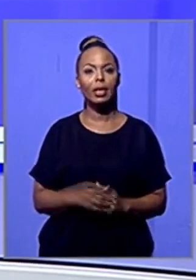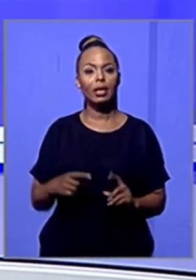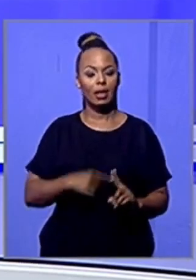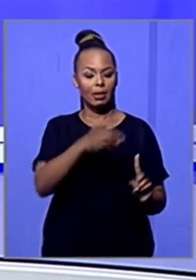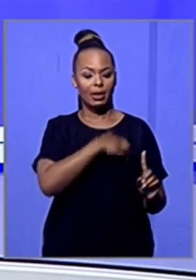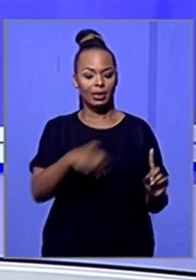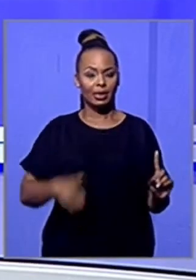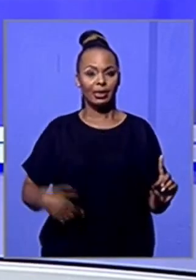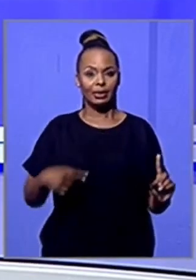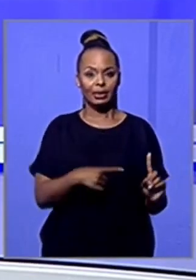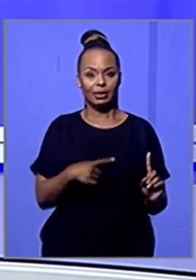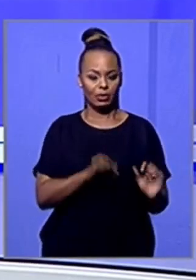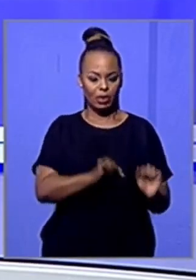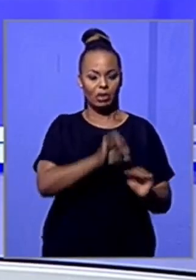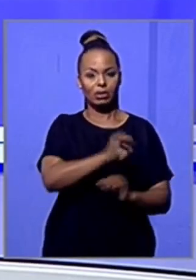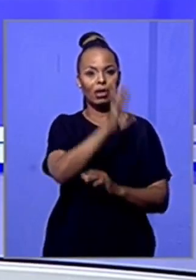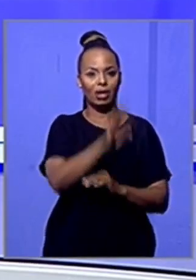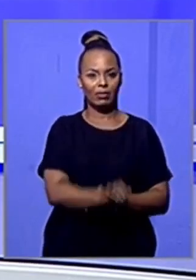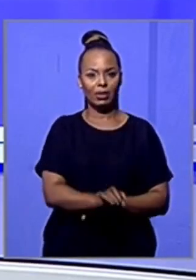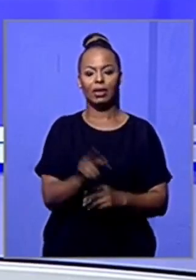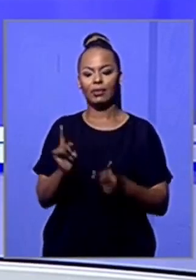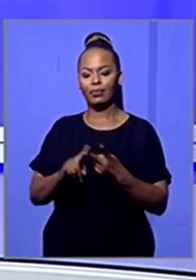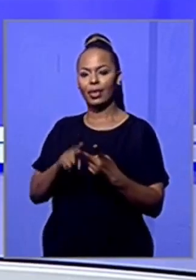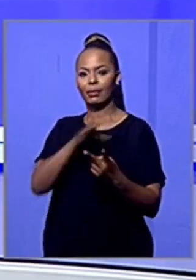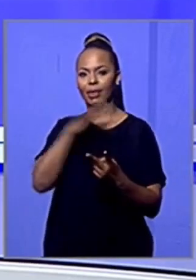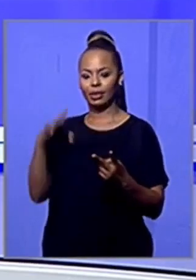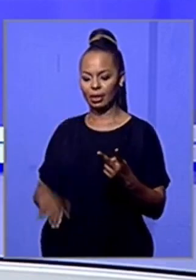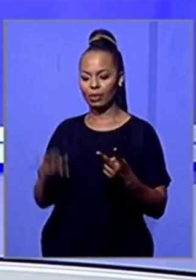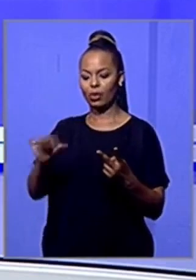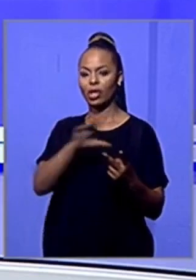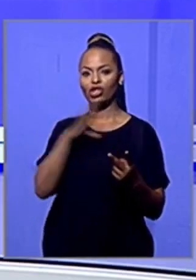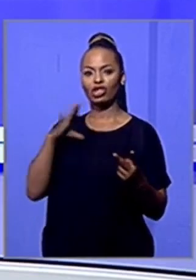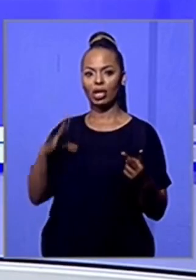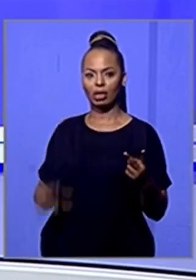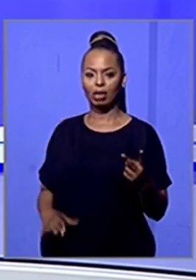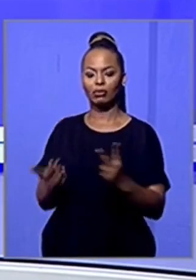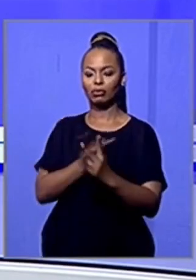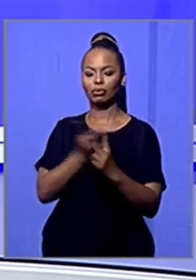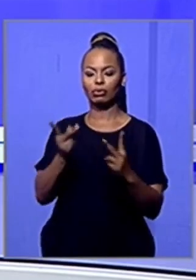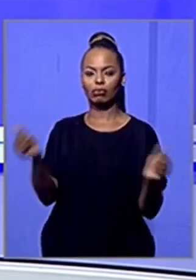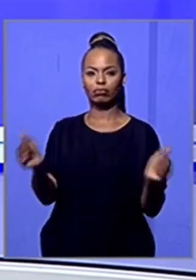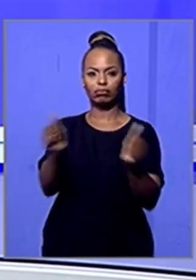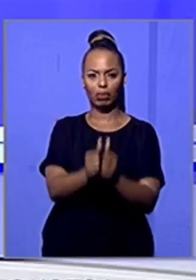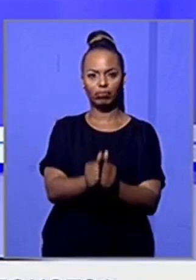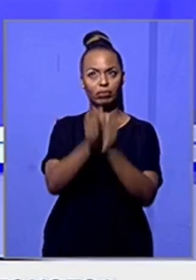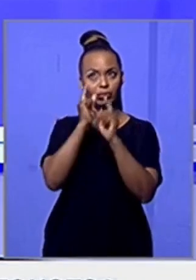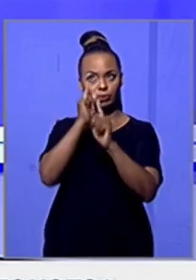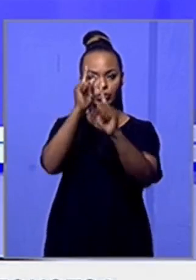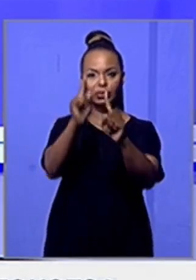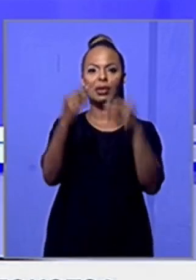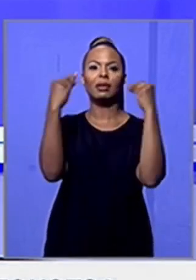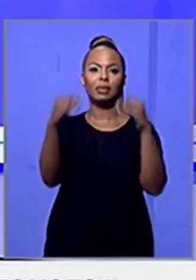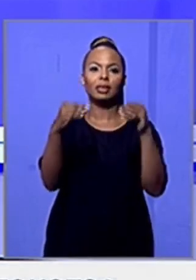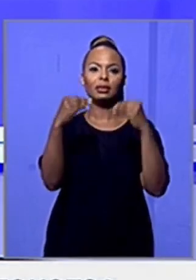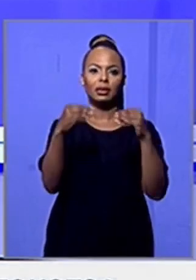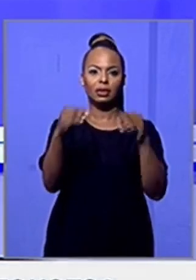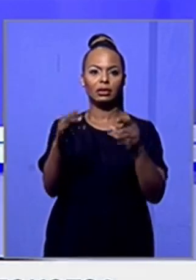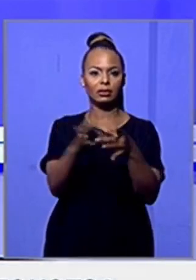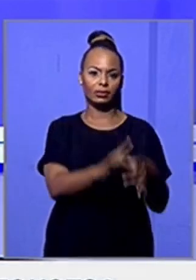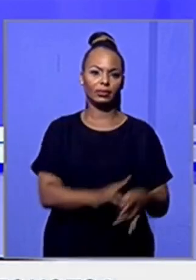Mopresidente Cyril Ramaphosa le molekane nae ka kemo Xi Jinping ba itlamile go fokotsa dikgwetlho tsa kgwebisano magareng ga dinaga tseno